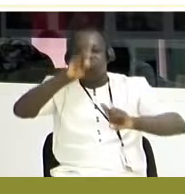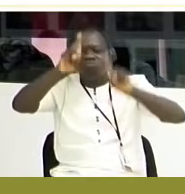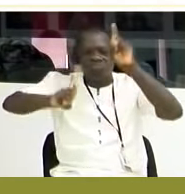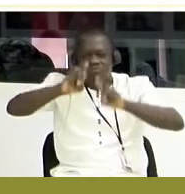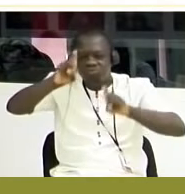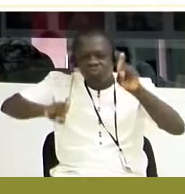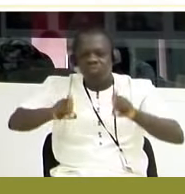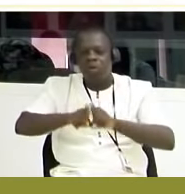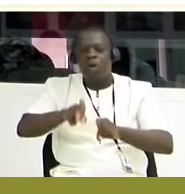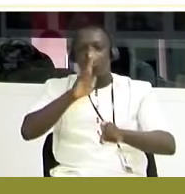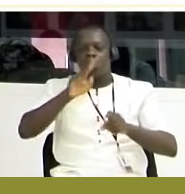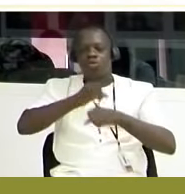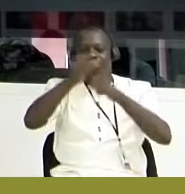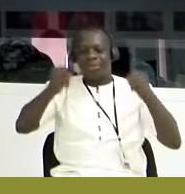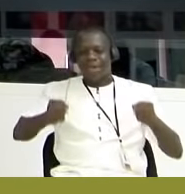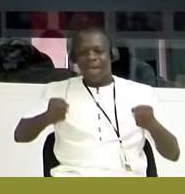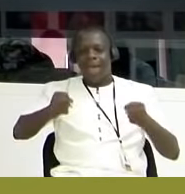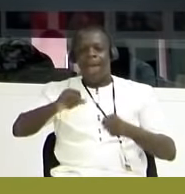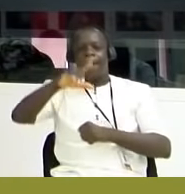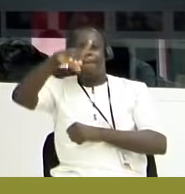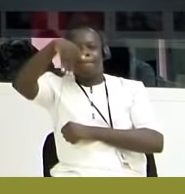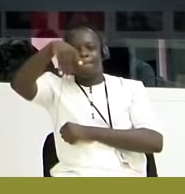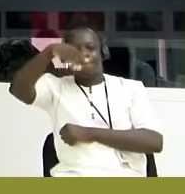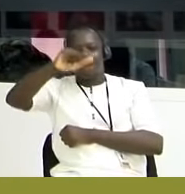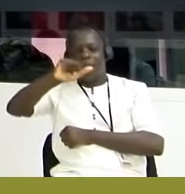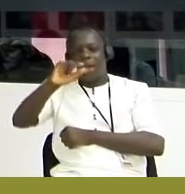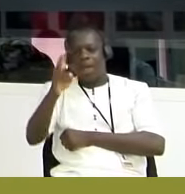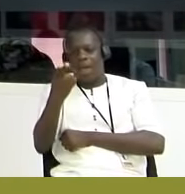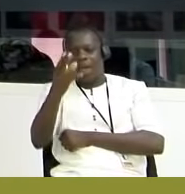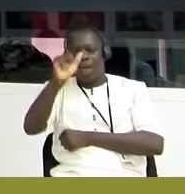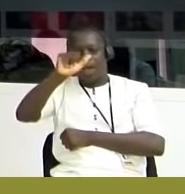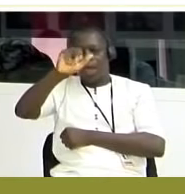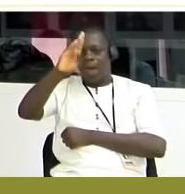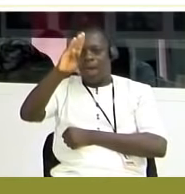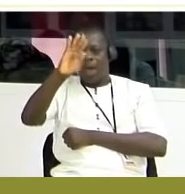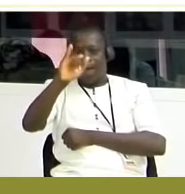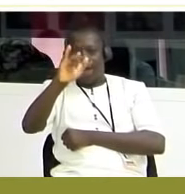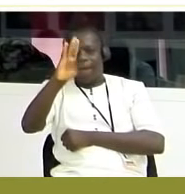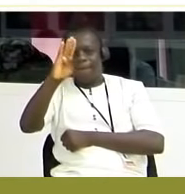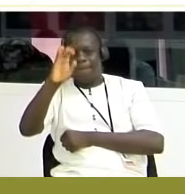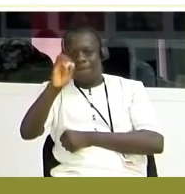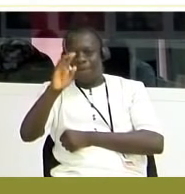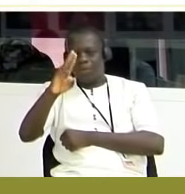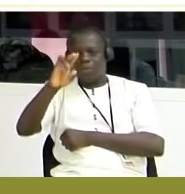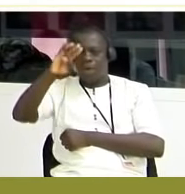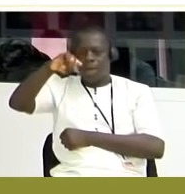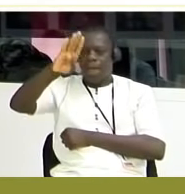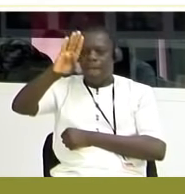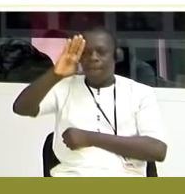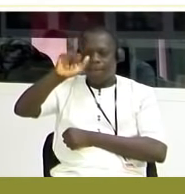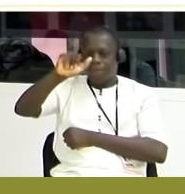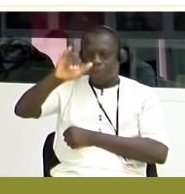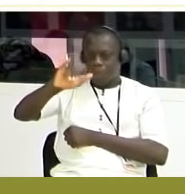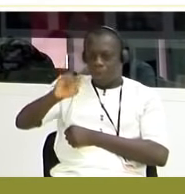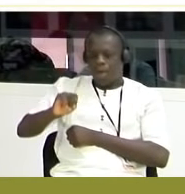you tell us about that? The panel at the NIA was a